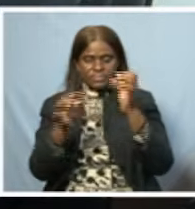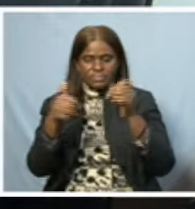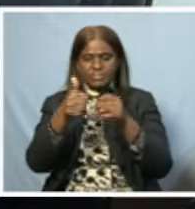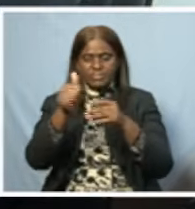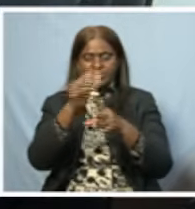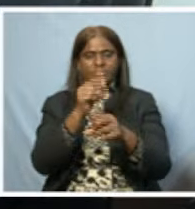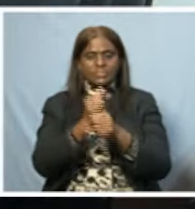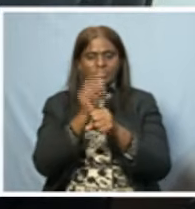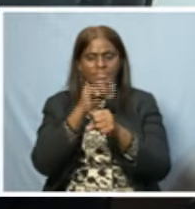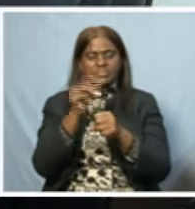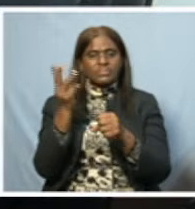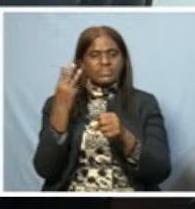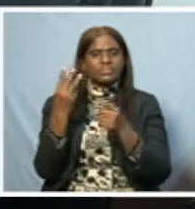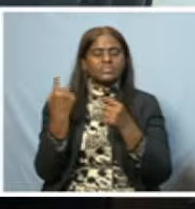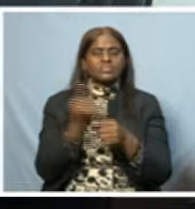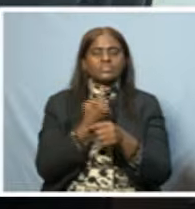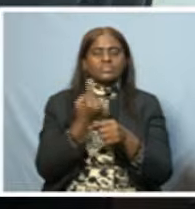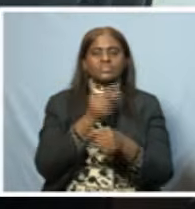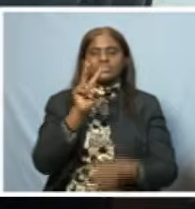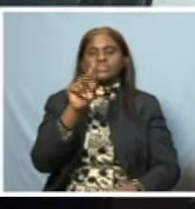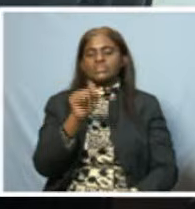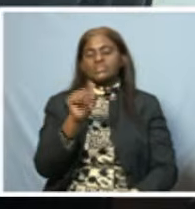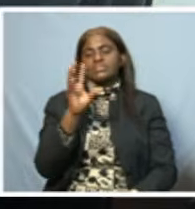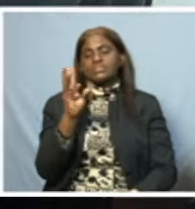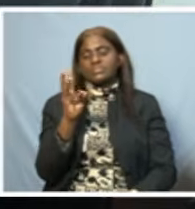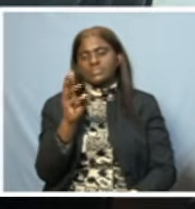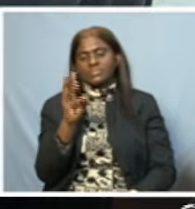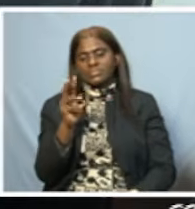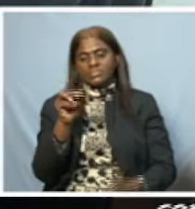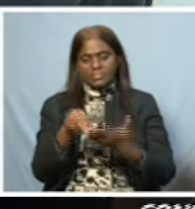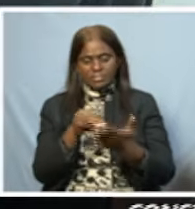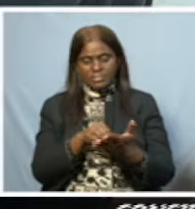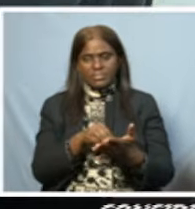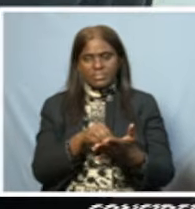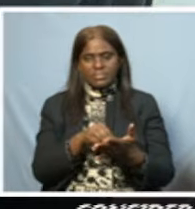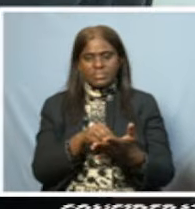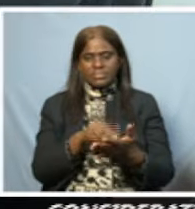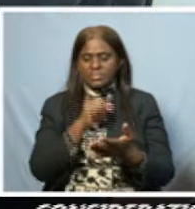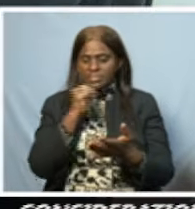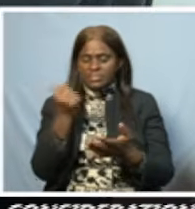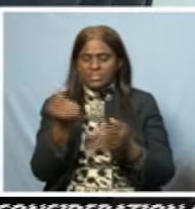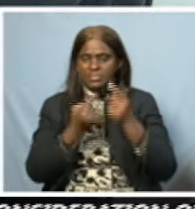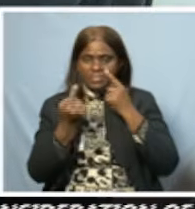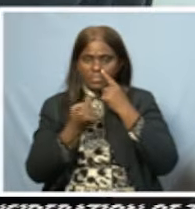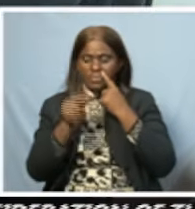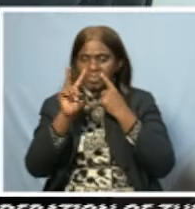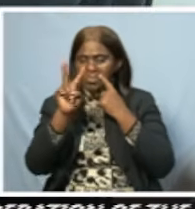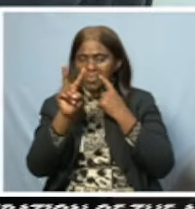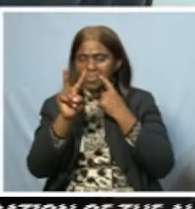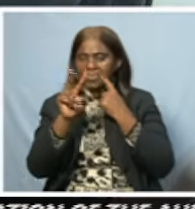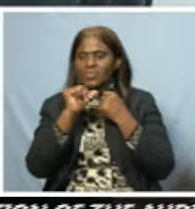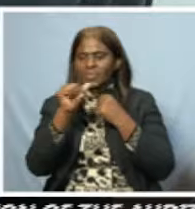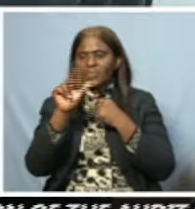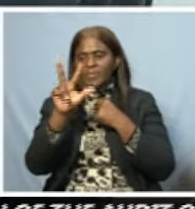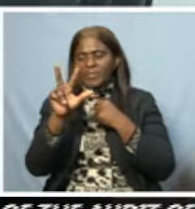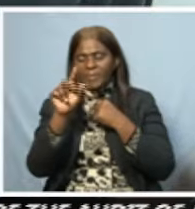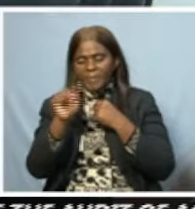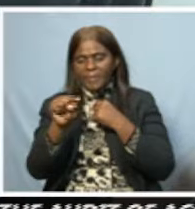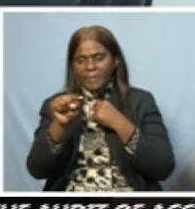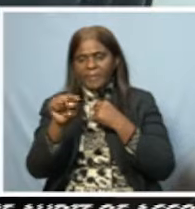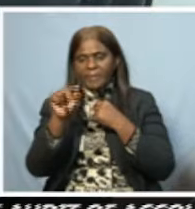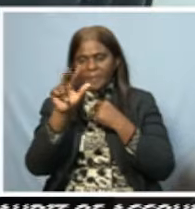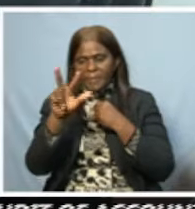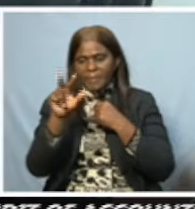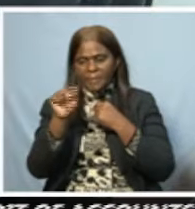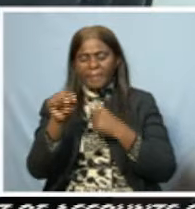needed, and that saving our as well as matters in time, which surrounding procurement. The dumping site, all